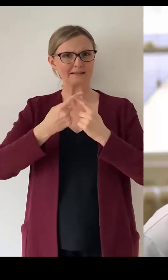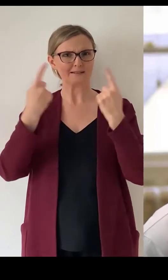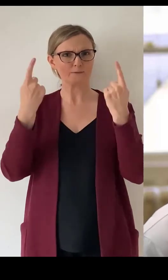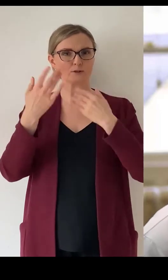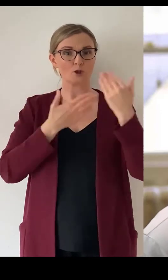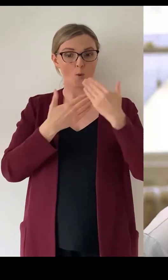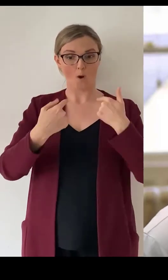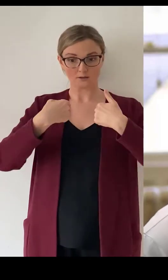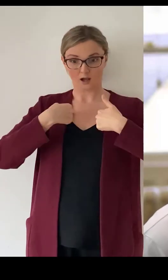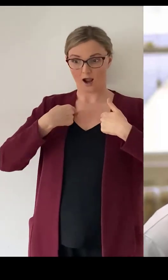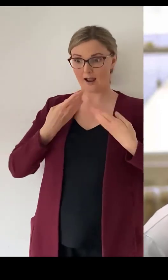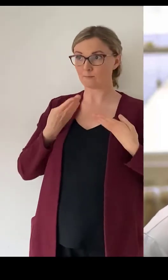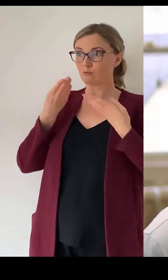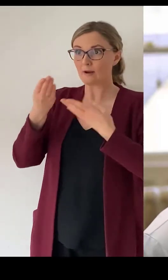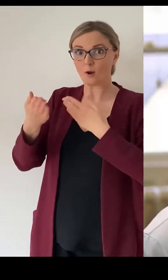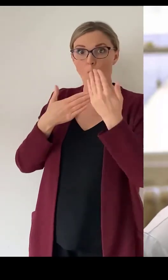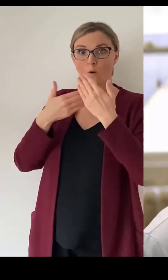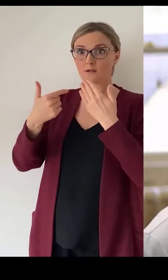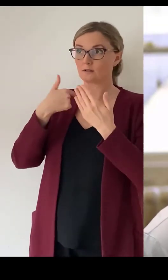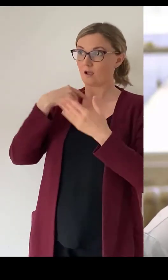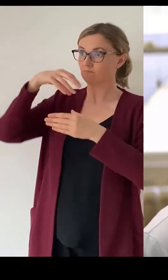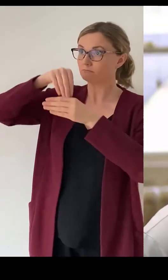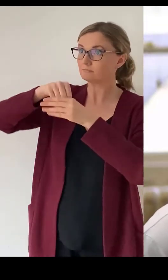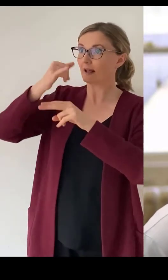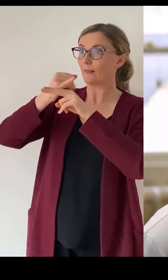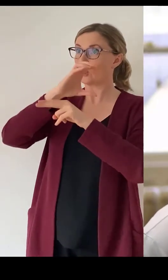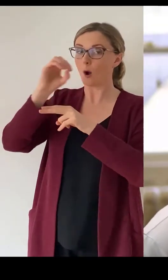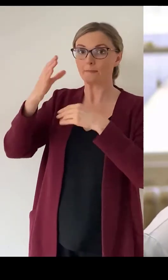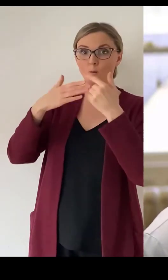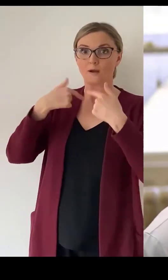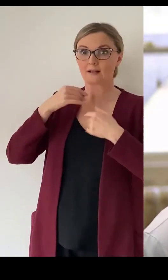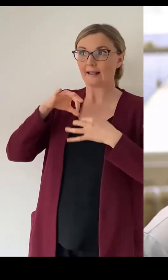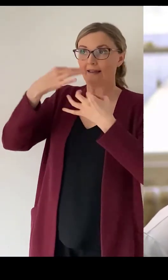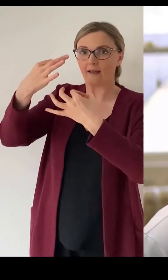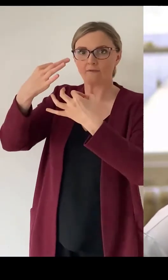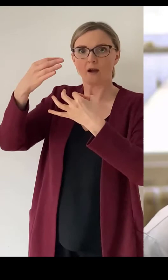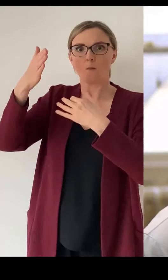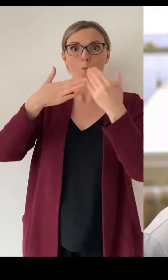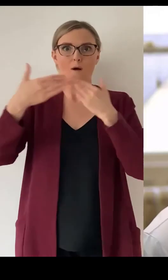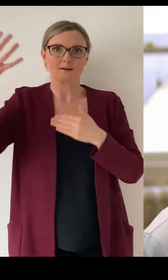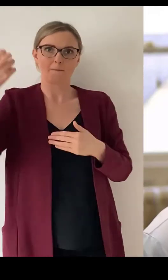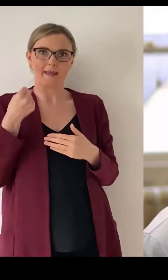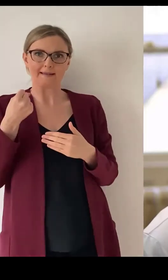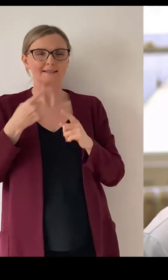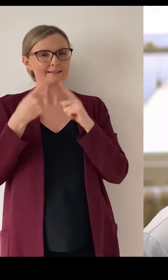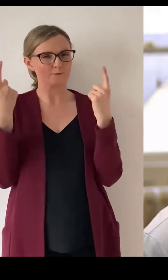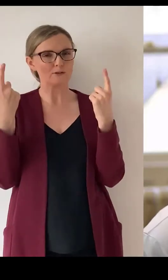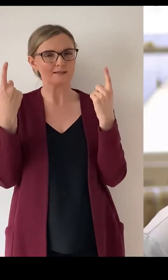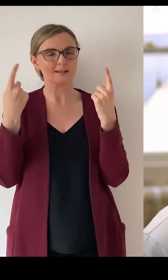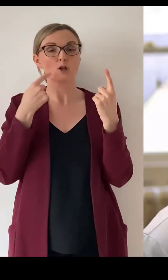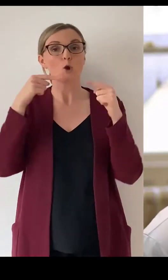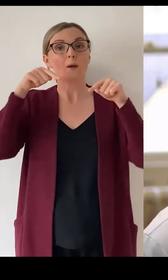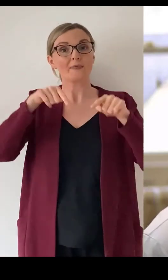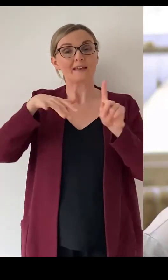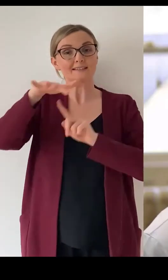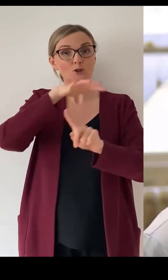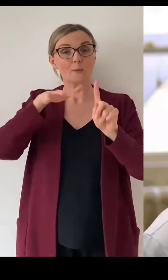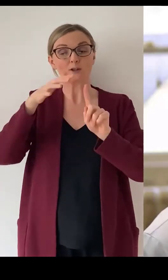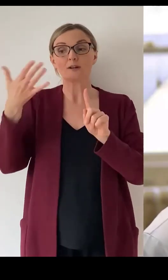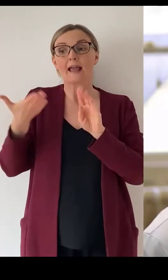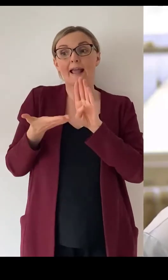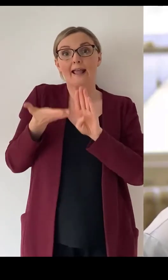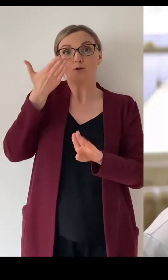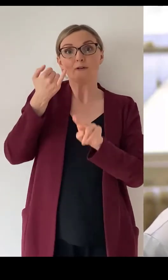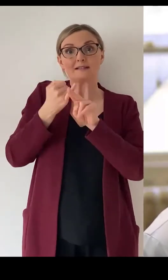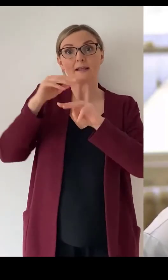actually bringing to the firm and what they're being paid. And in this instance, an increase in the minimum wage doesn't necessarily